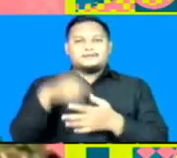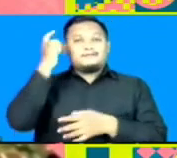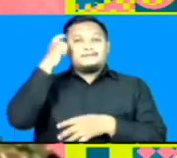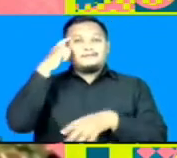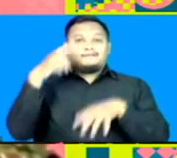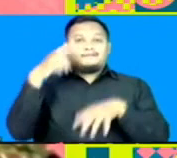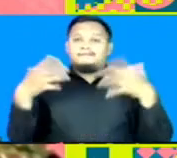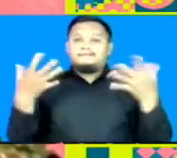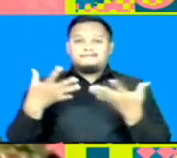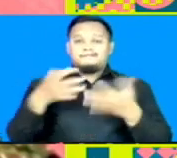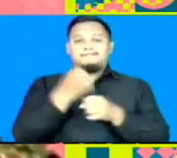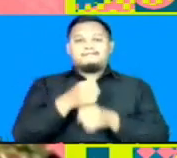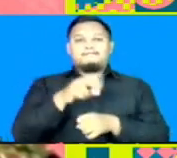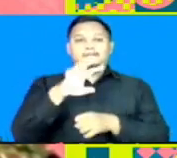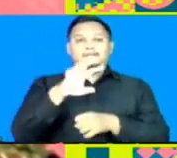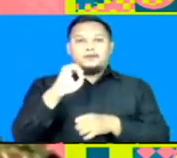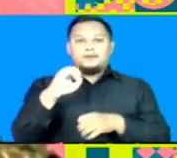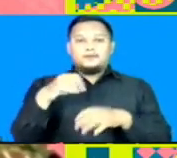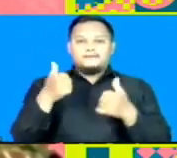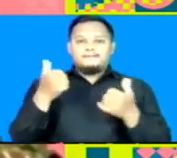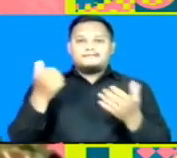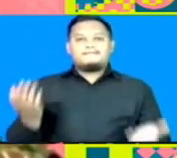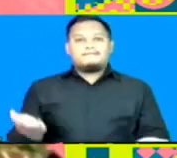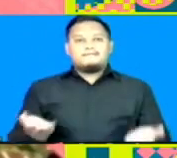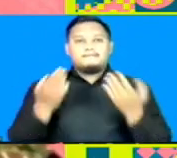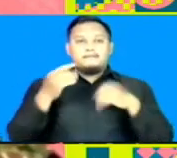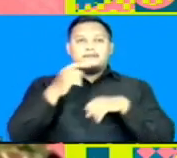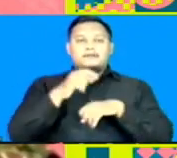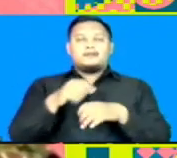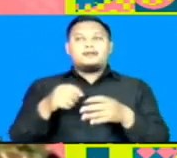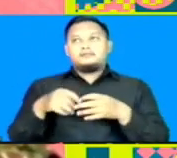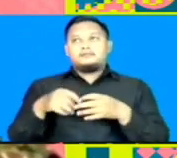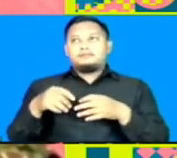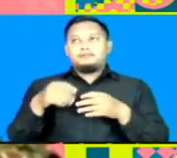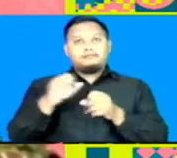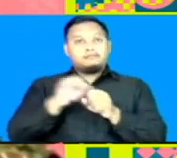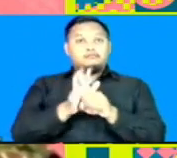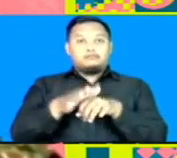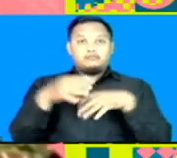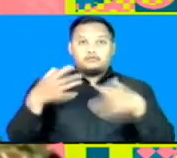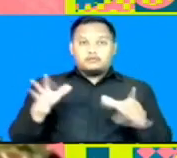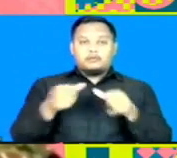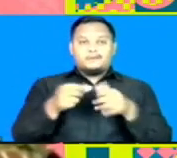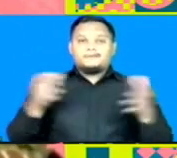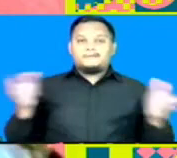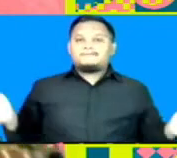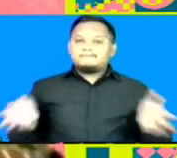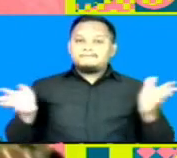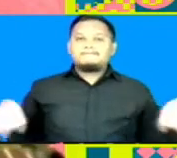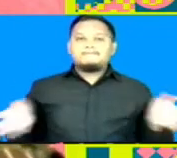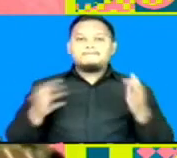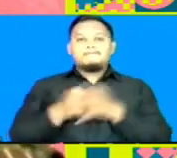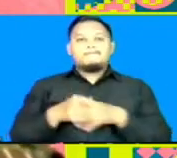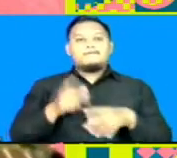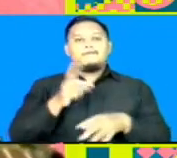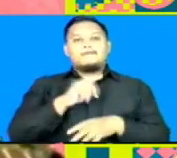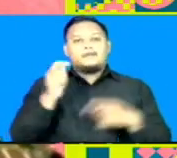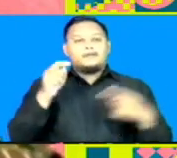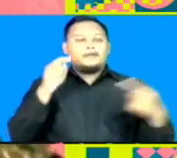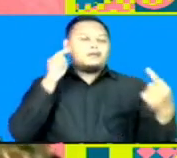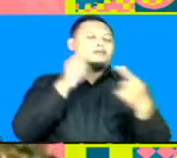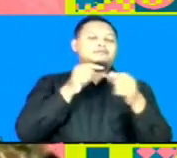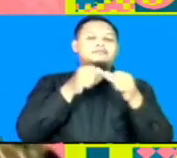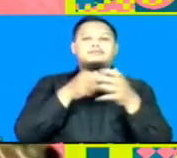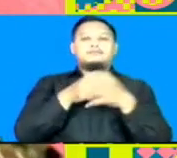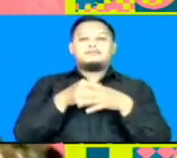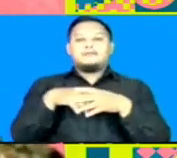and advance SDGs achievements amidst the diverging stance on various issues and the different interests between